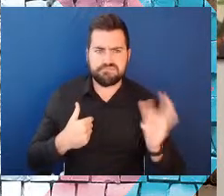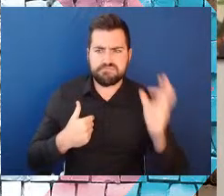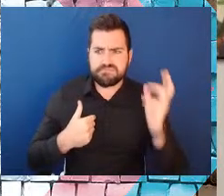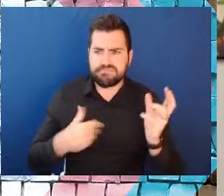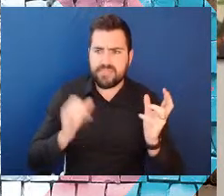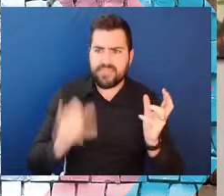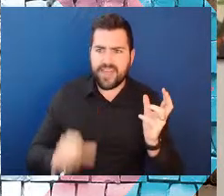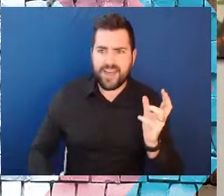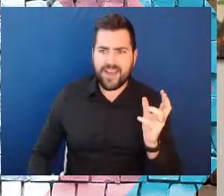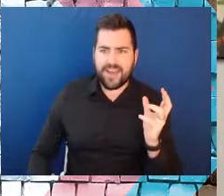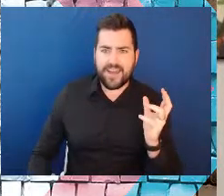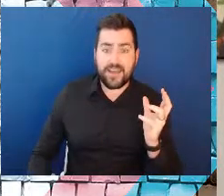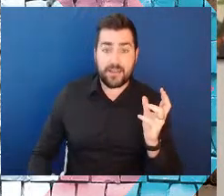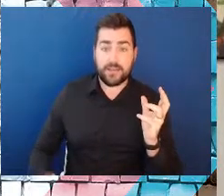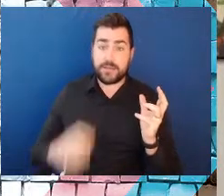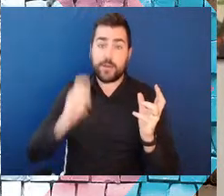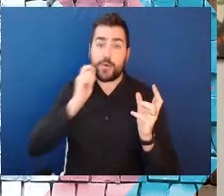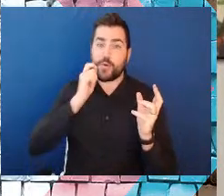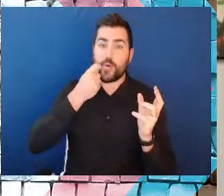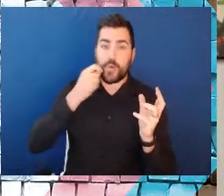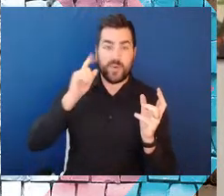makes a cool noise when you shake it.